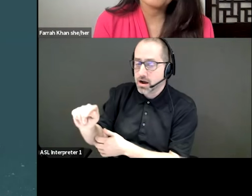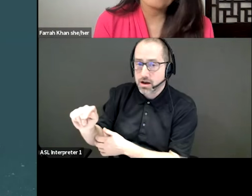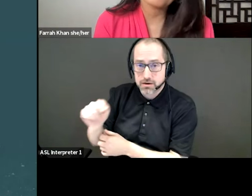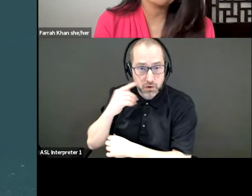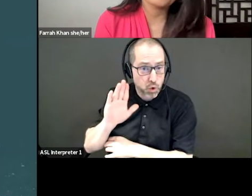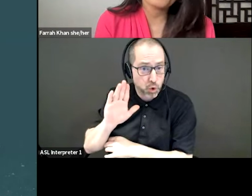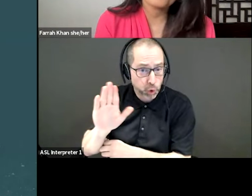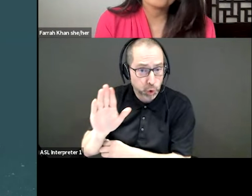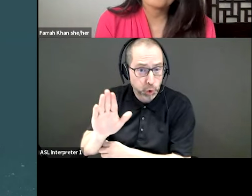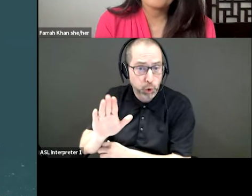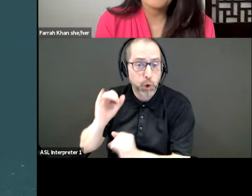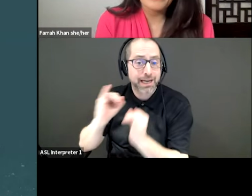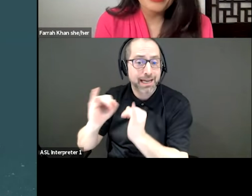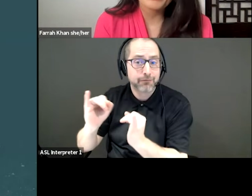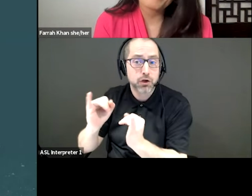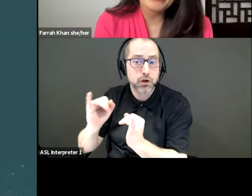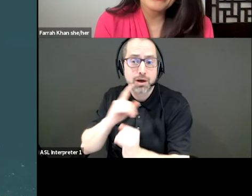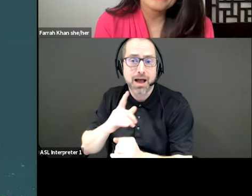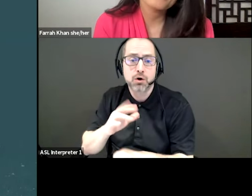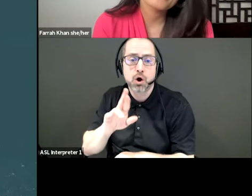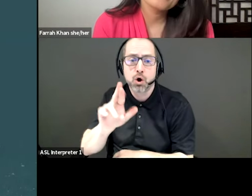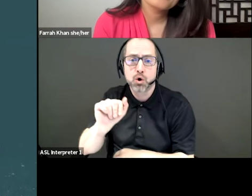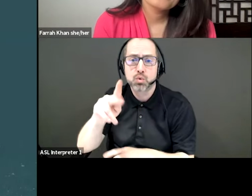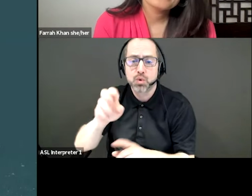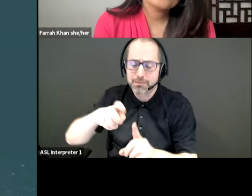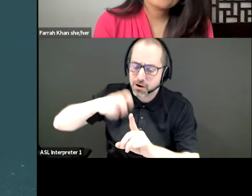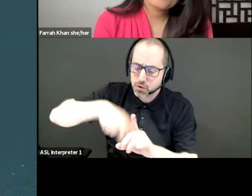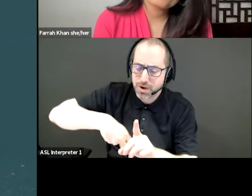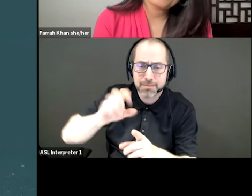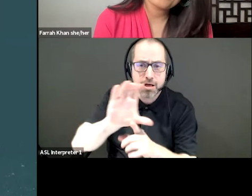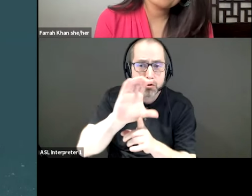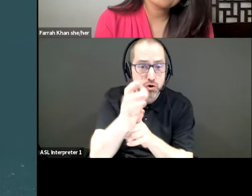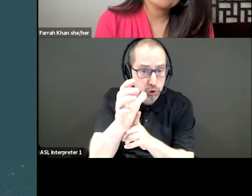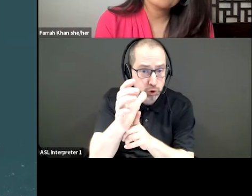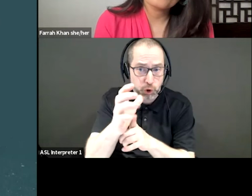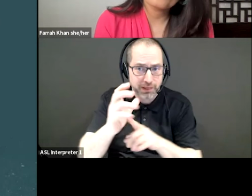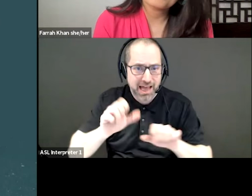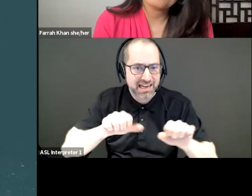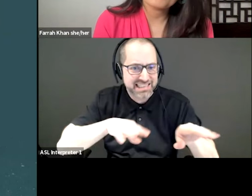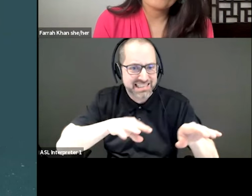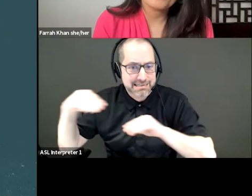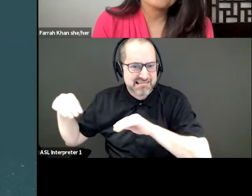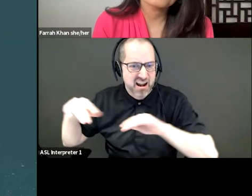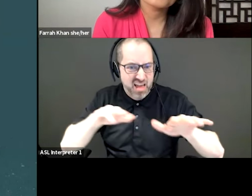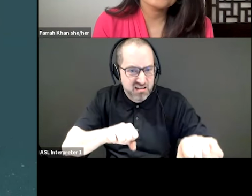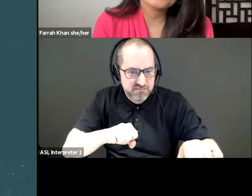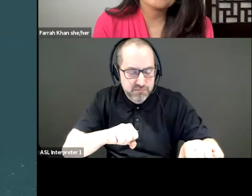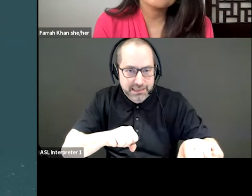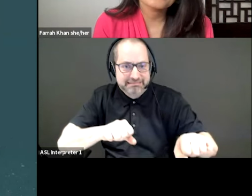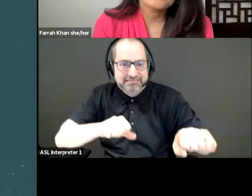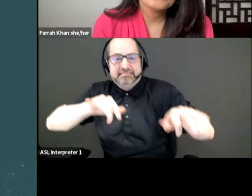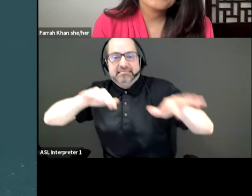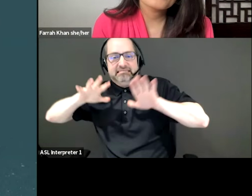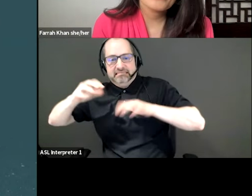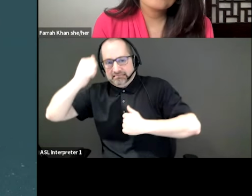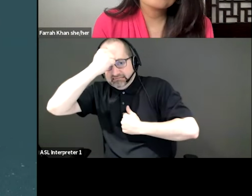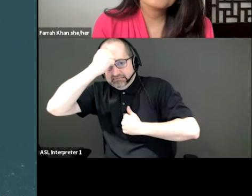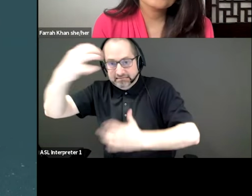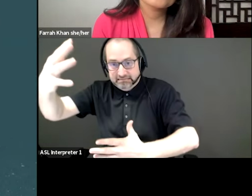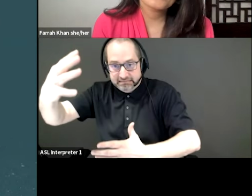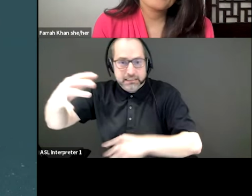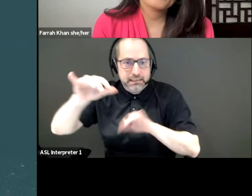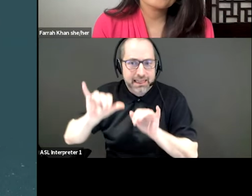about decolonizing rape culture, I highly recommend it. And she's a prof at the University of Victoria. And she says, as we